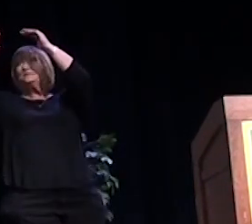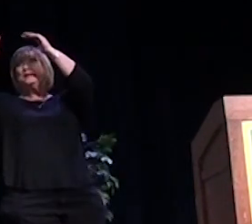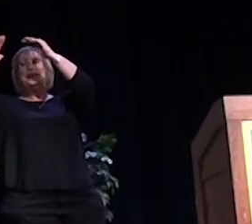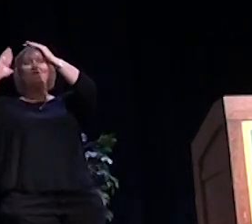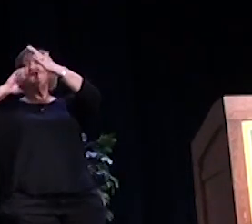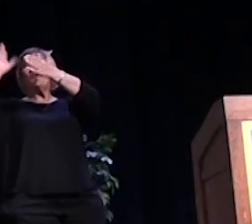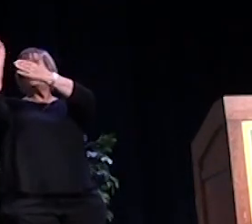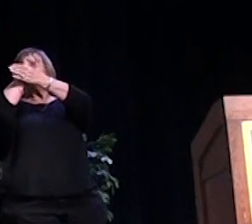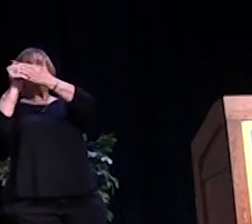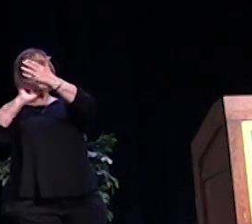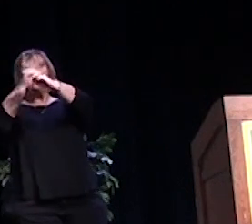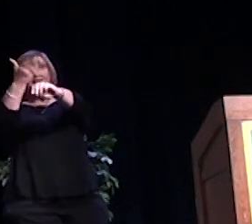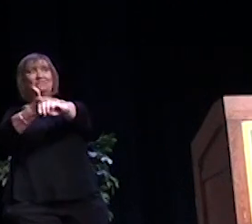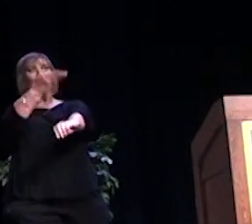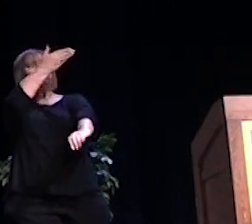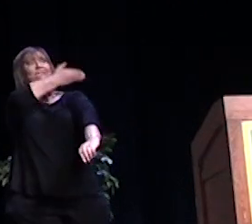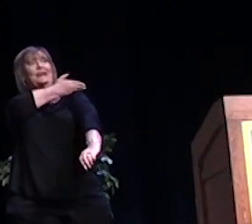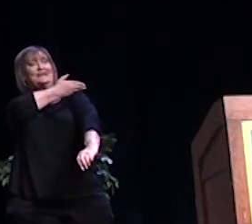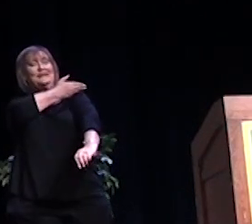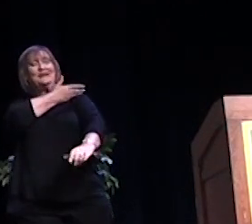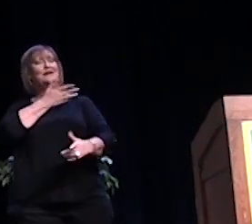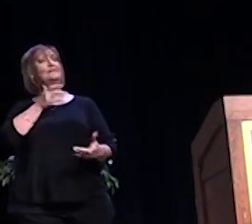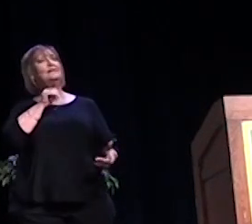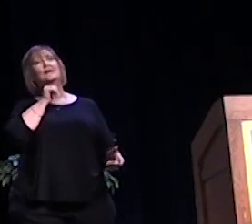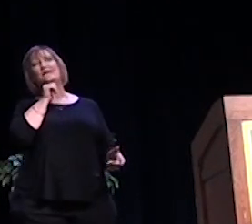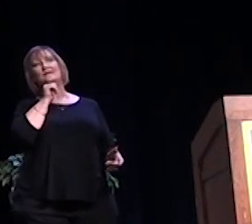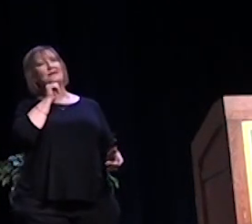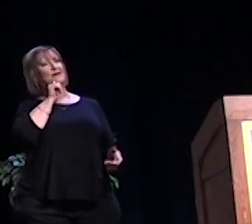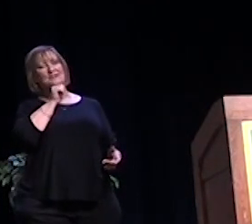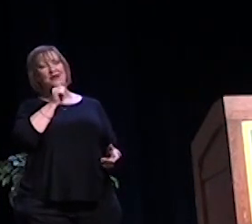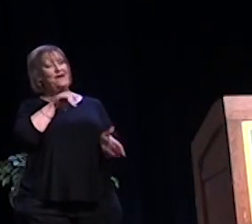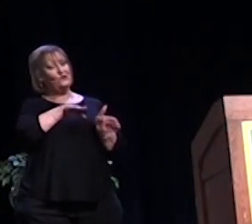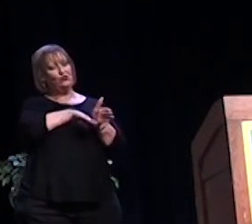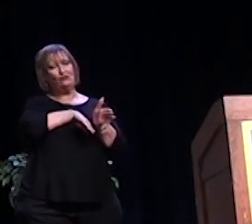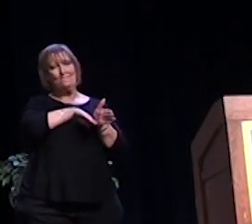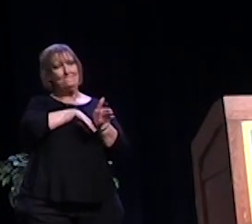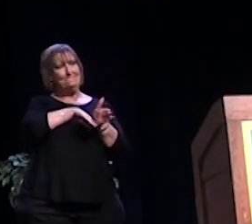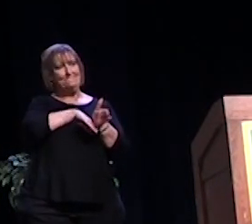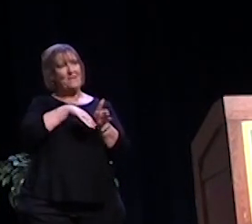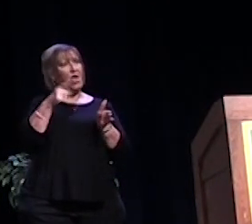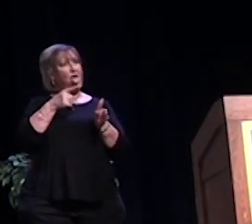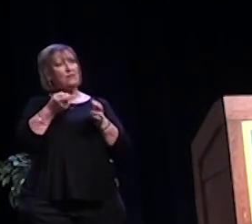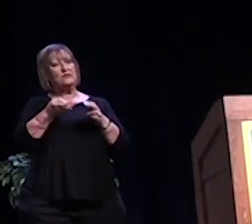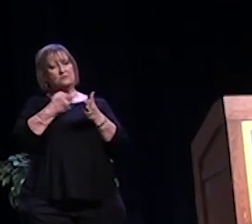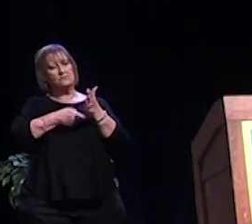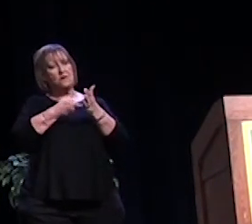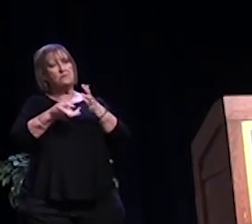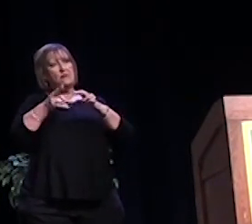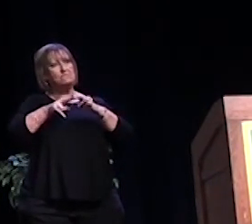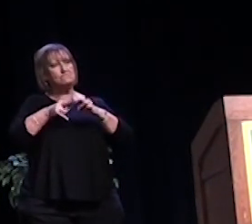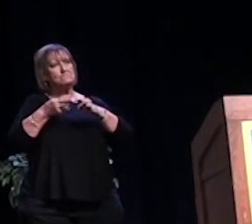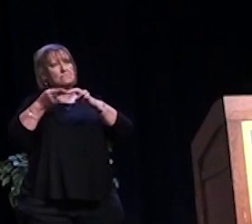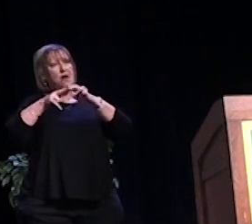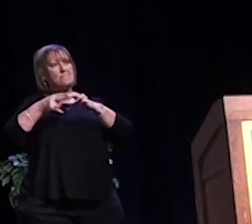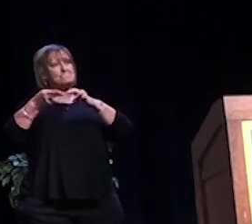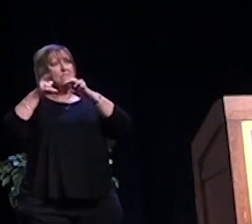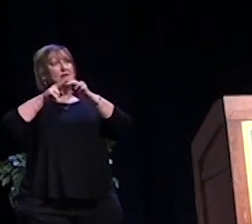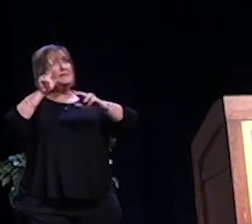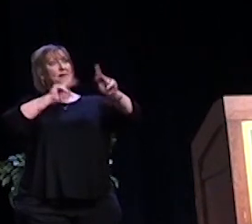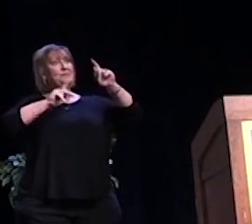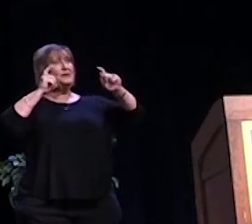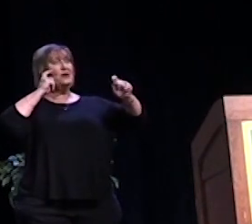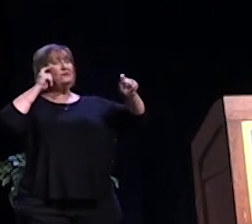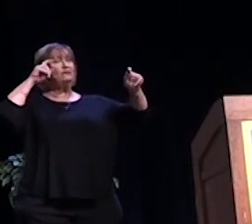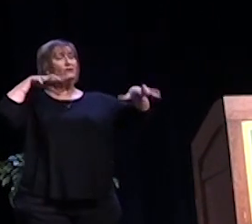and there's never a lower cost. It's always rising cost. There's always surprises, and